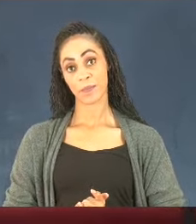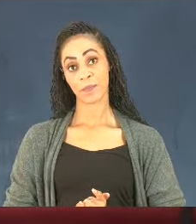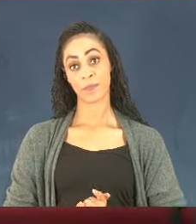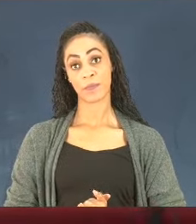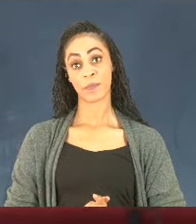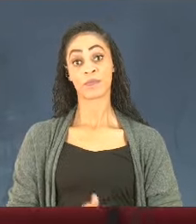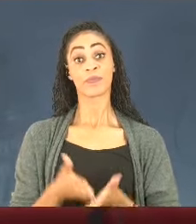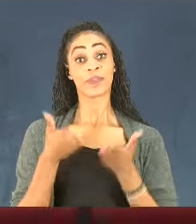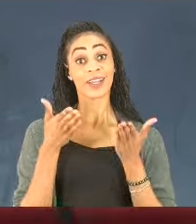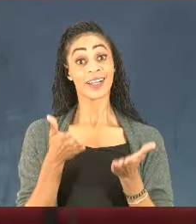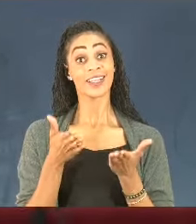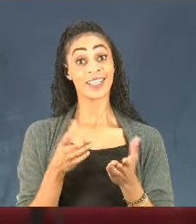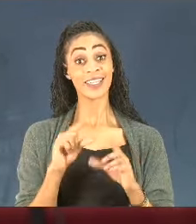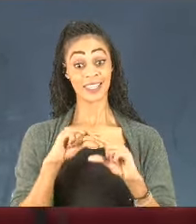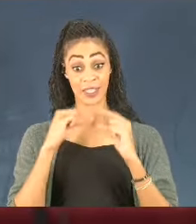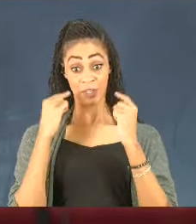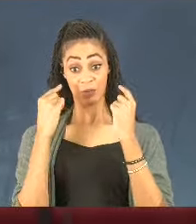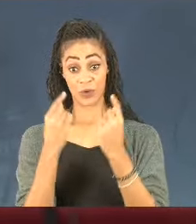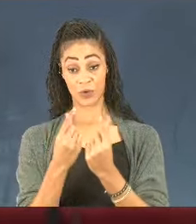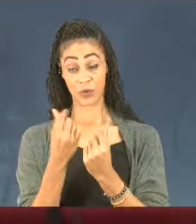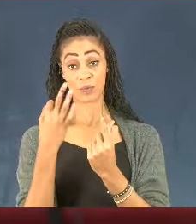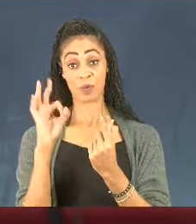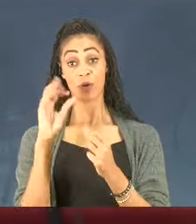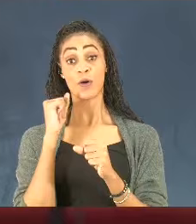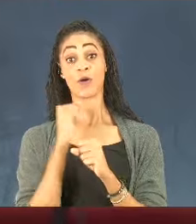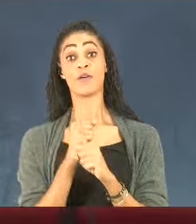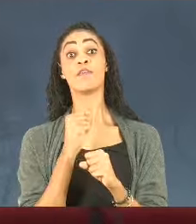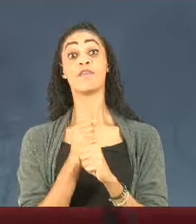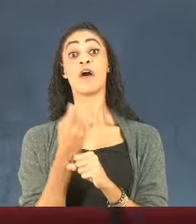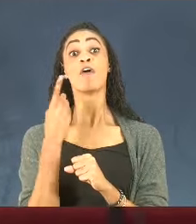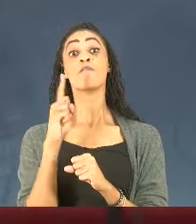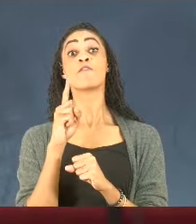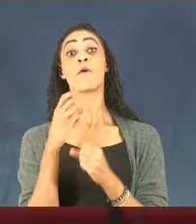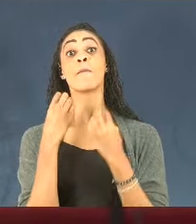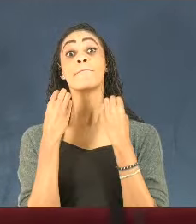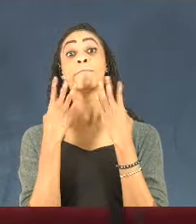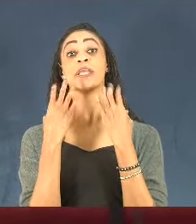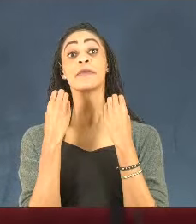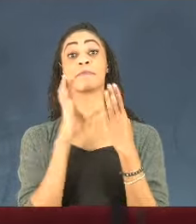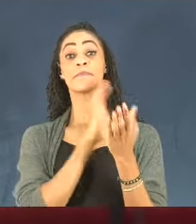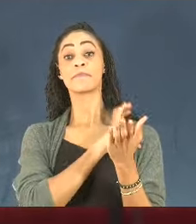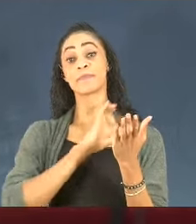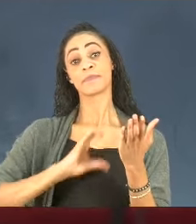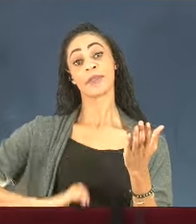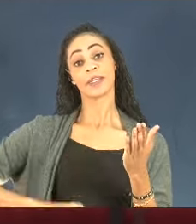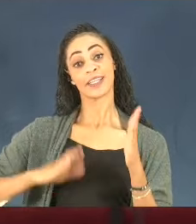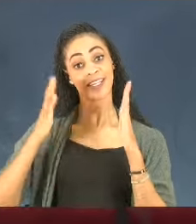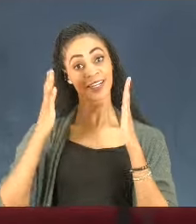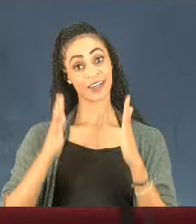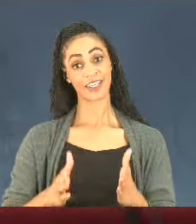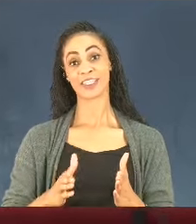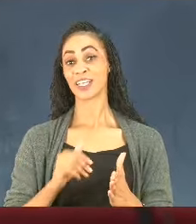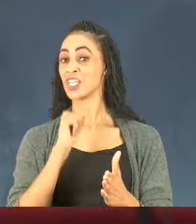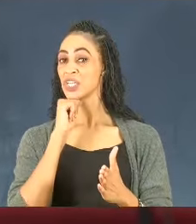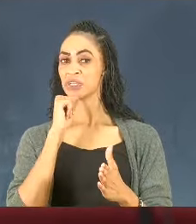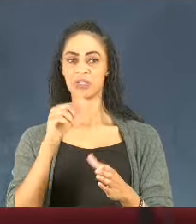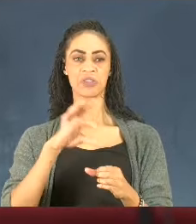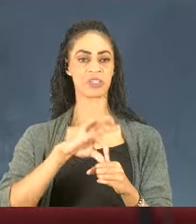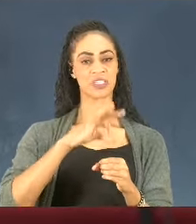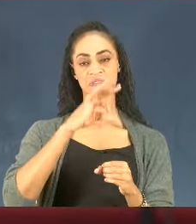this category of work, for many Christians, is not something spiritual.